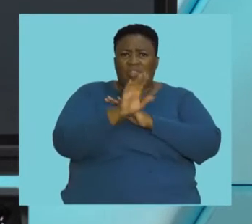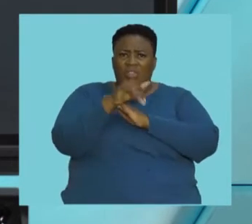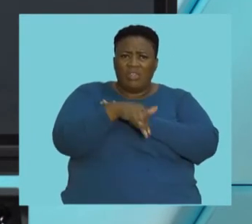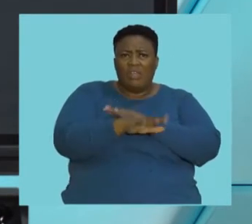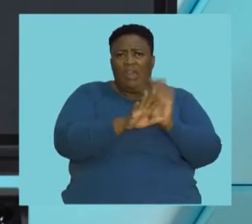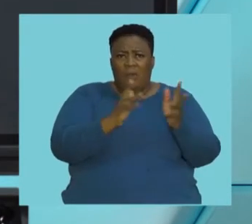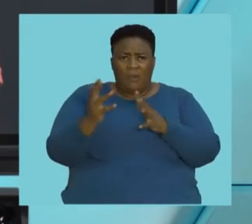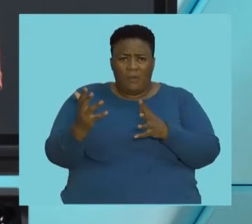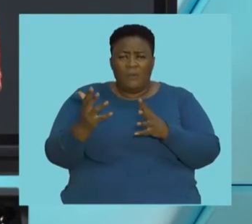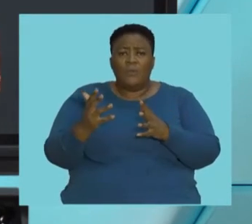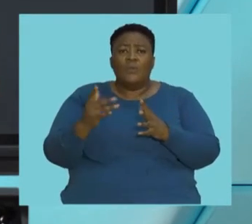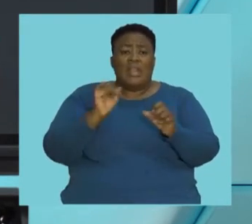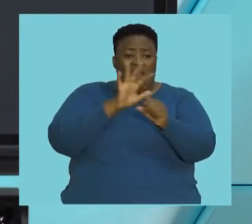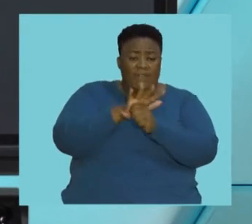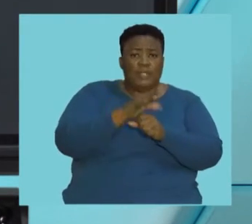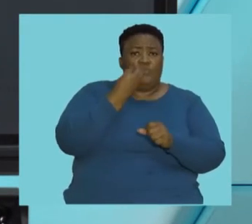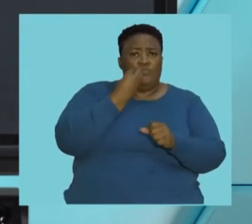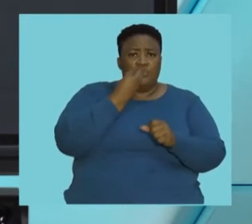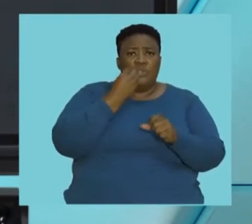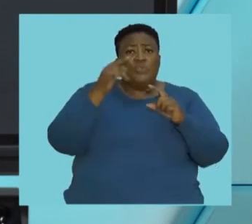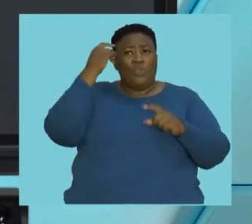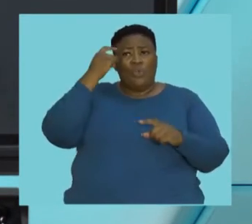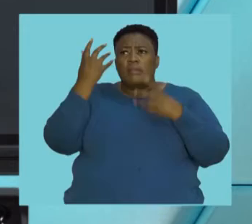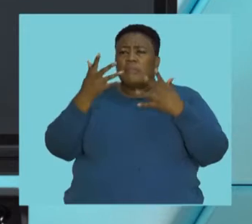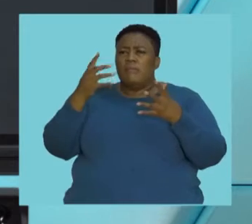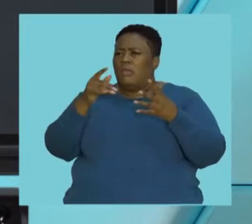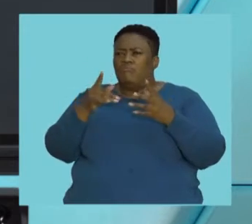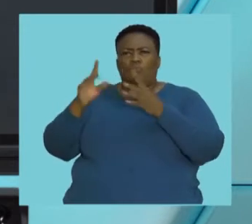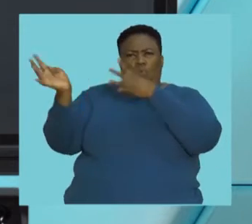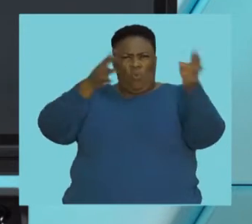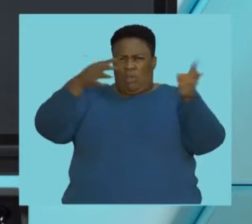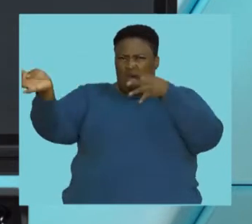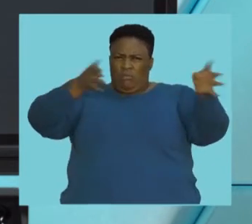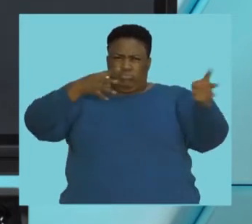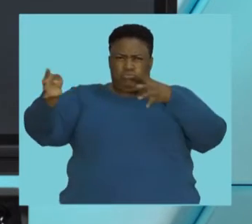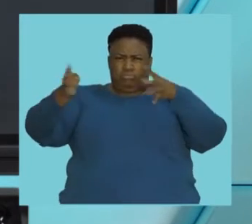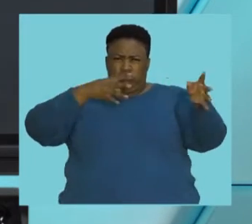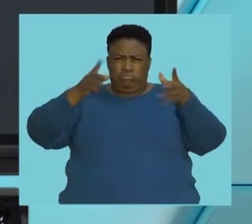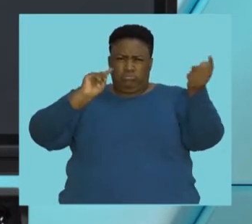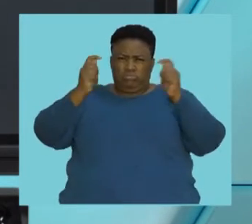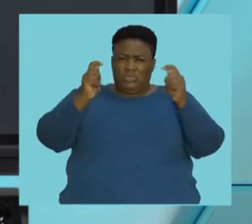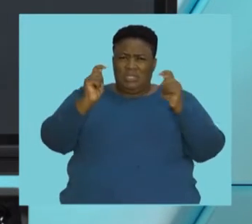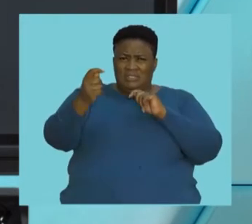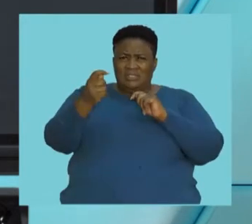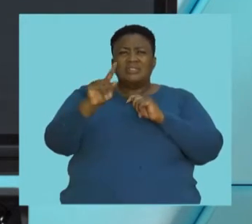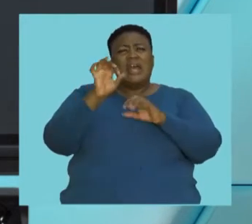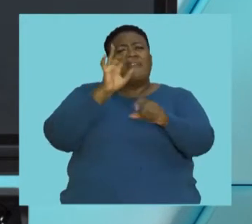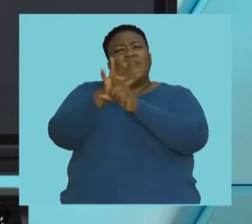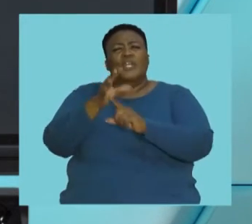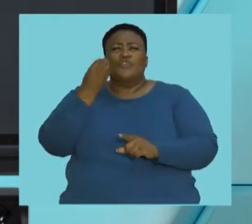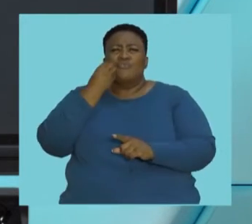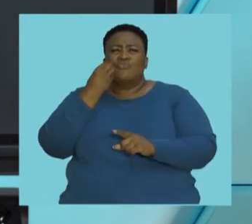inflation. However, have we thought about the impact that climate change has on food security? So globally, we've spoken